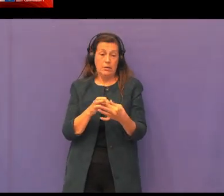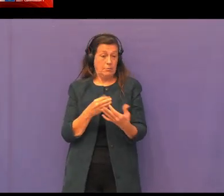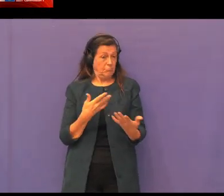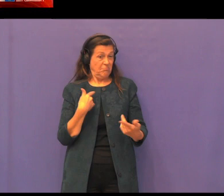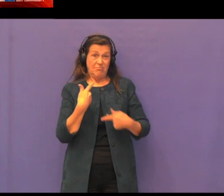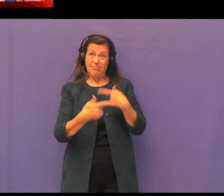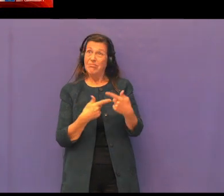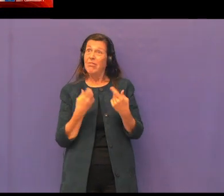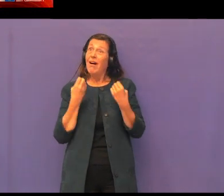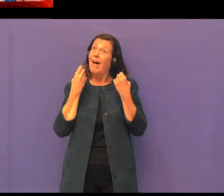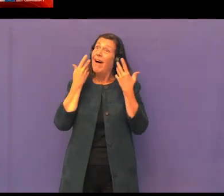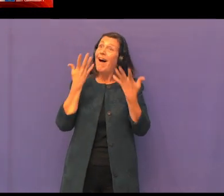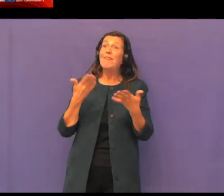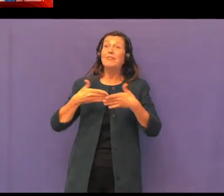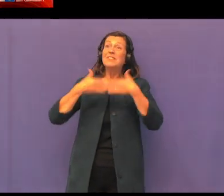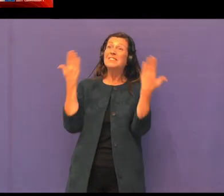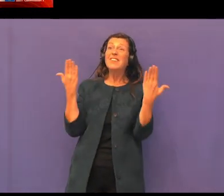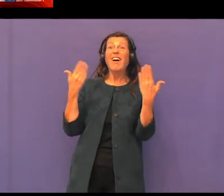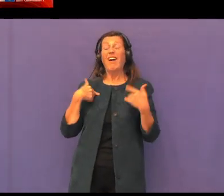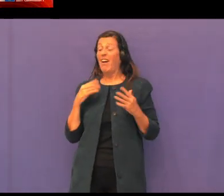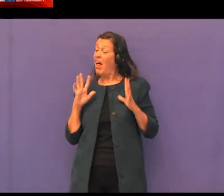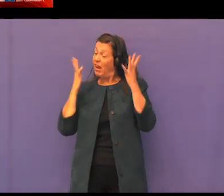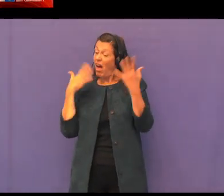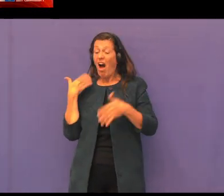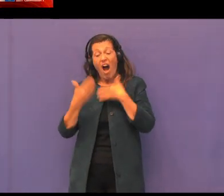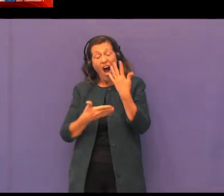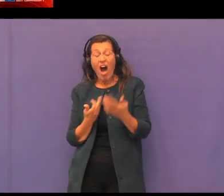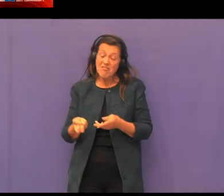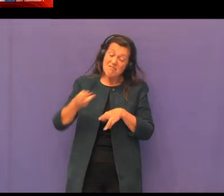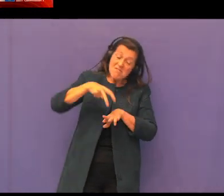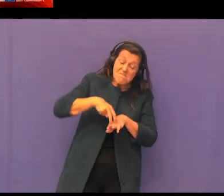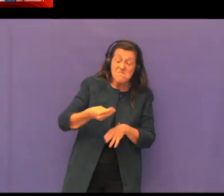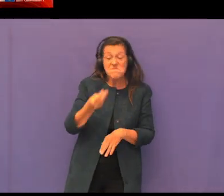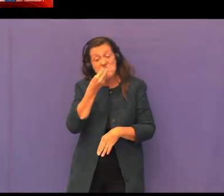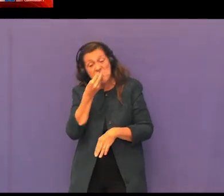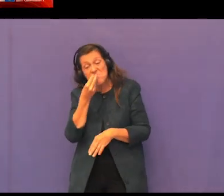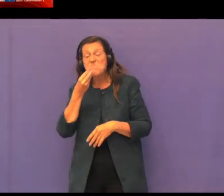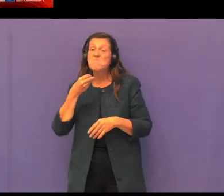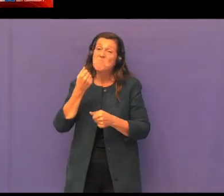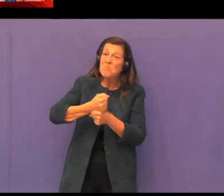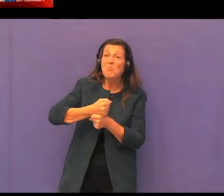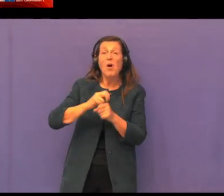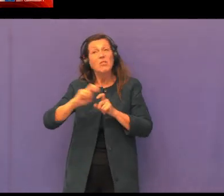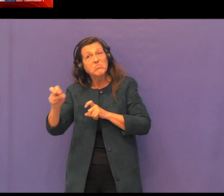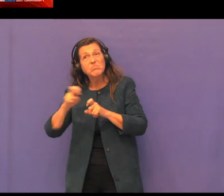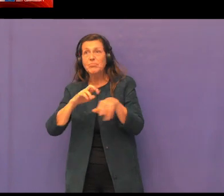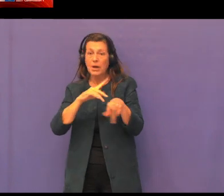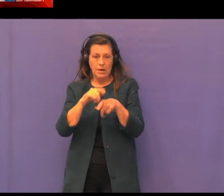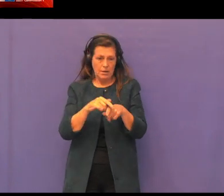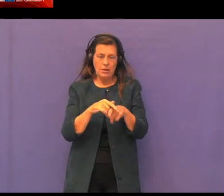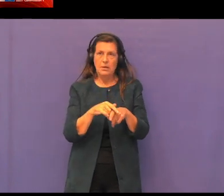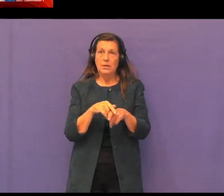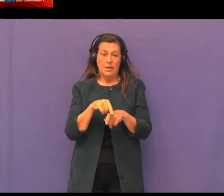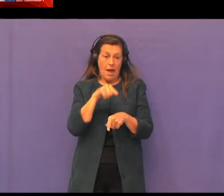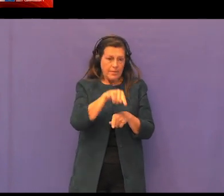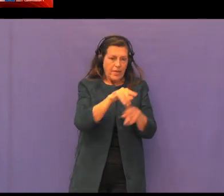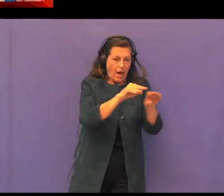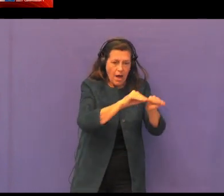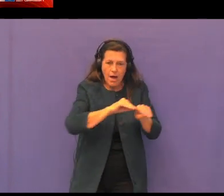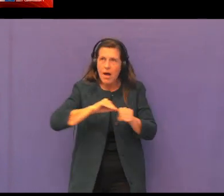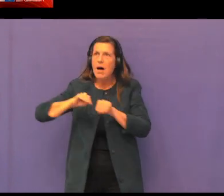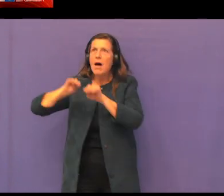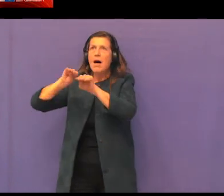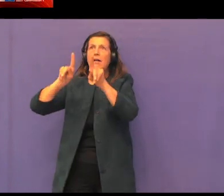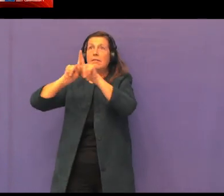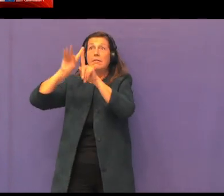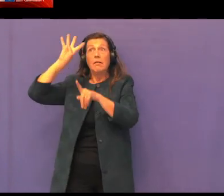bizarre was in the realm of science fiction and fantasy literature. What Ghosh argues is that we're now